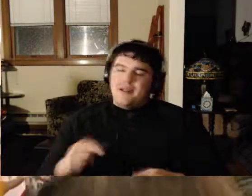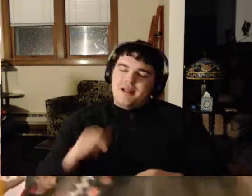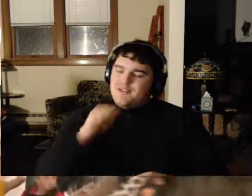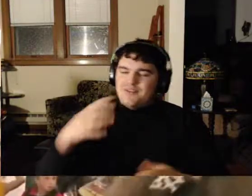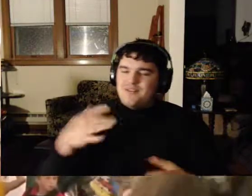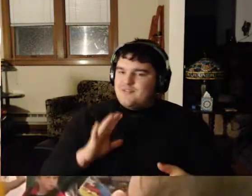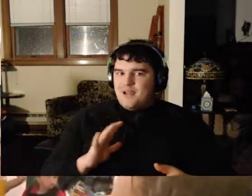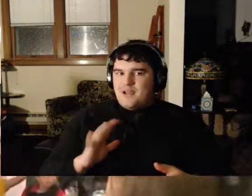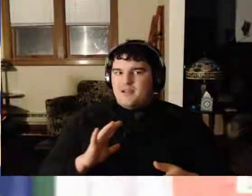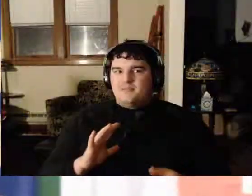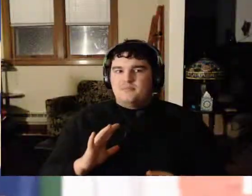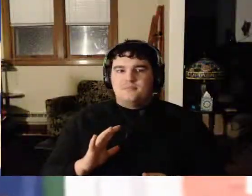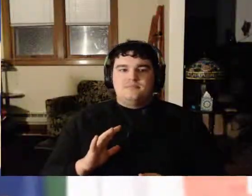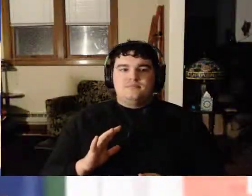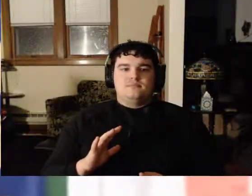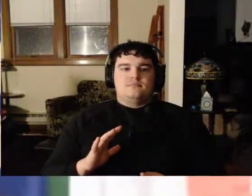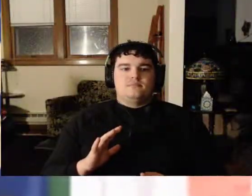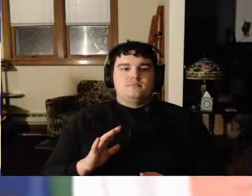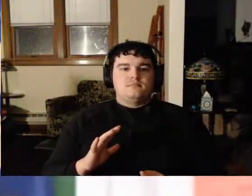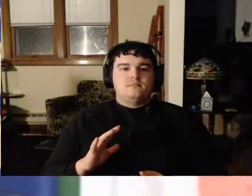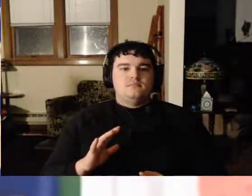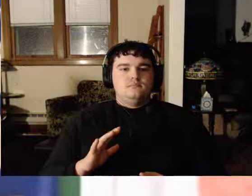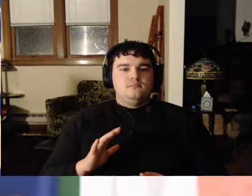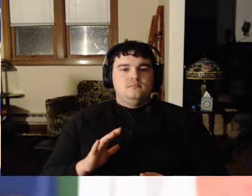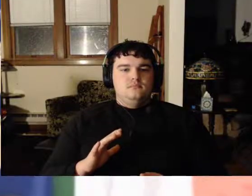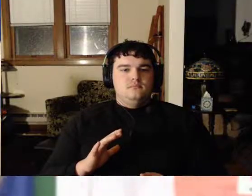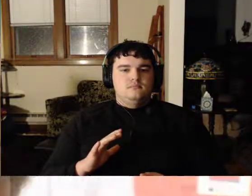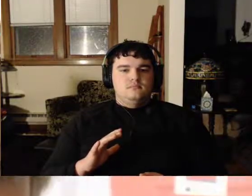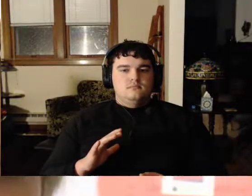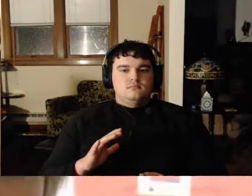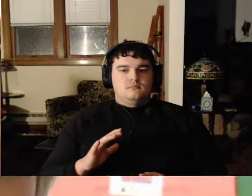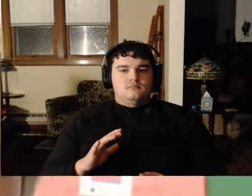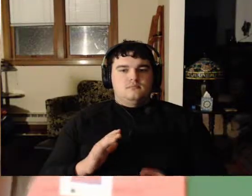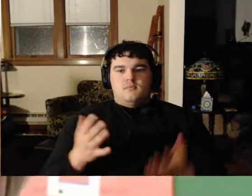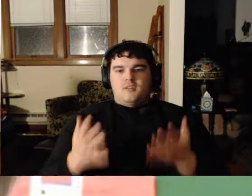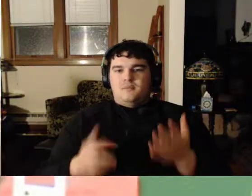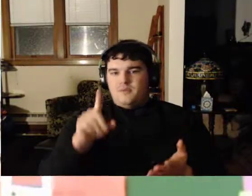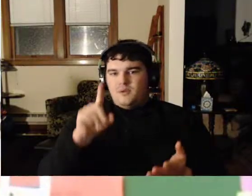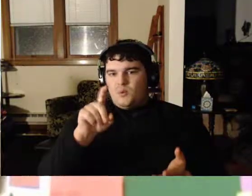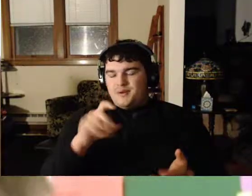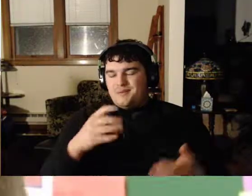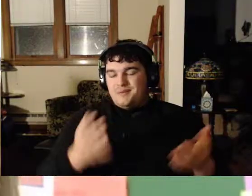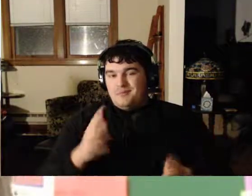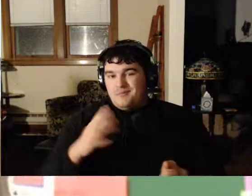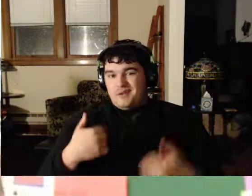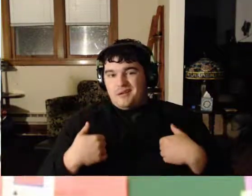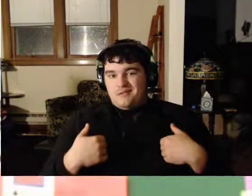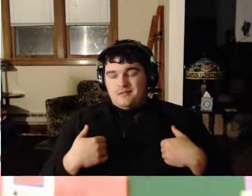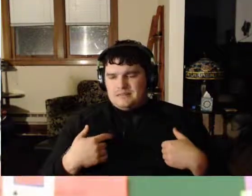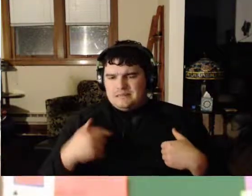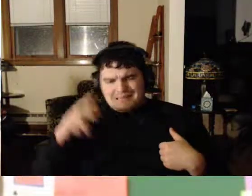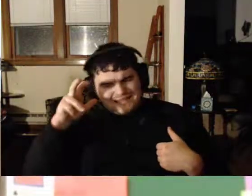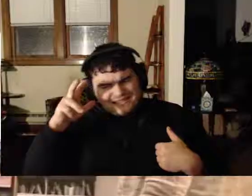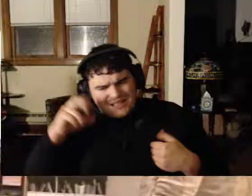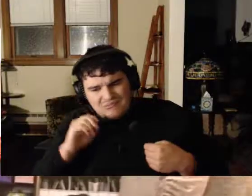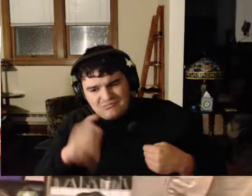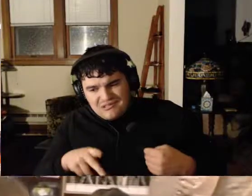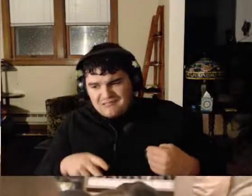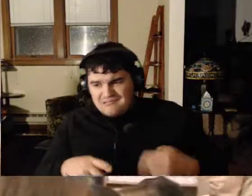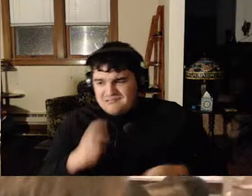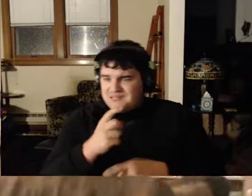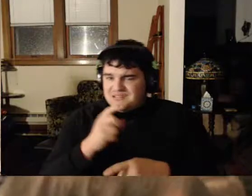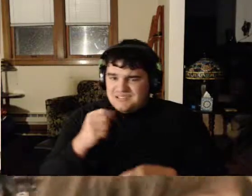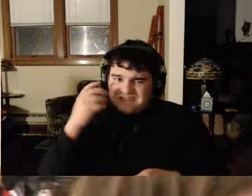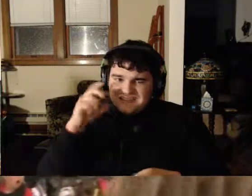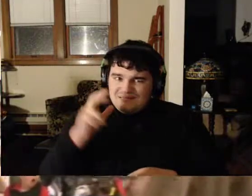Your elbow partner. You may have some questions you may want to ask. Does this sound right? So you're just